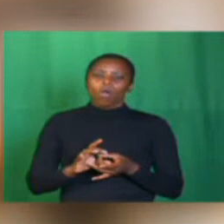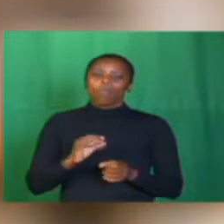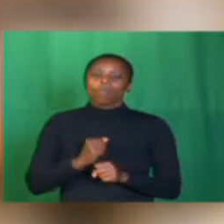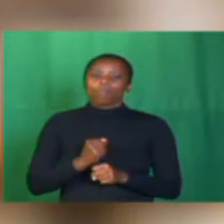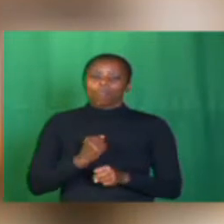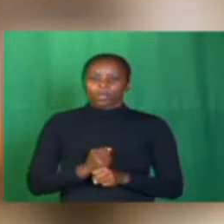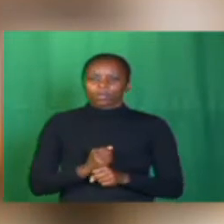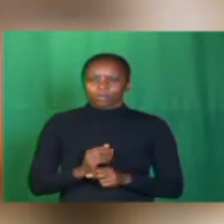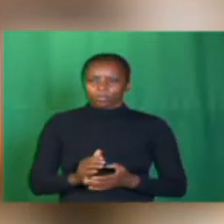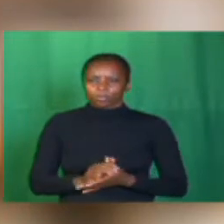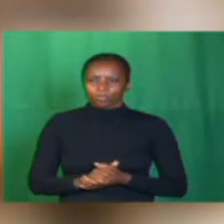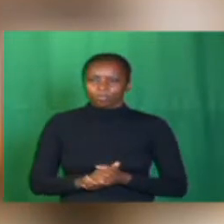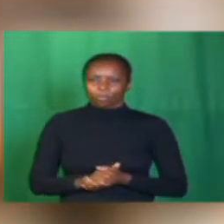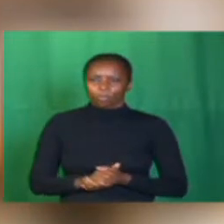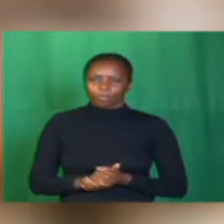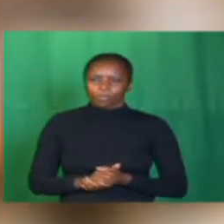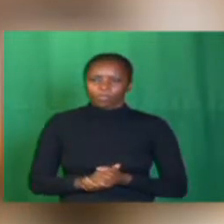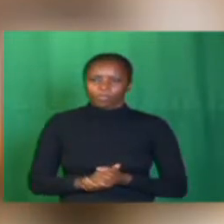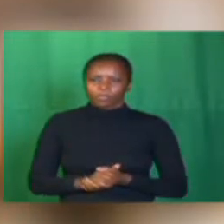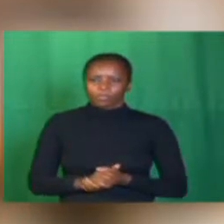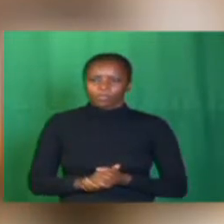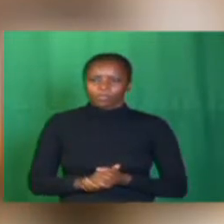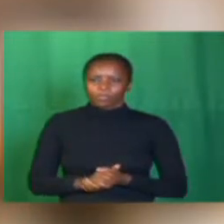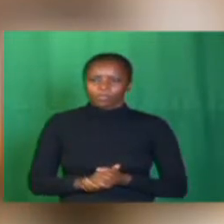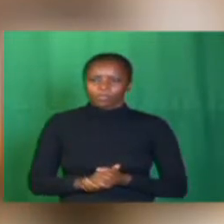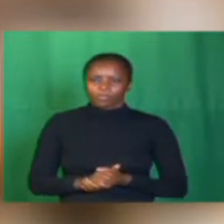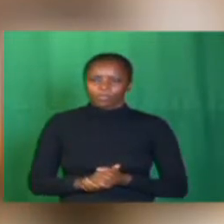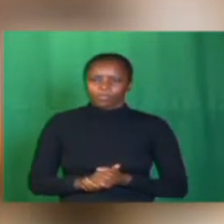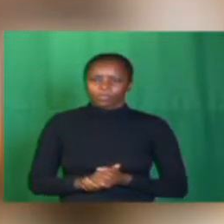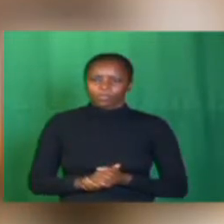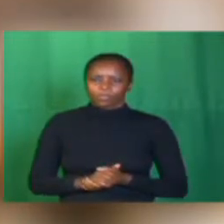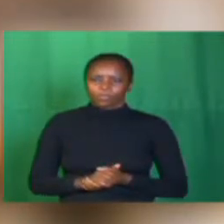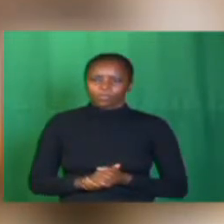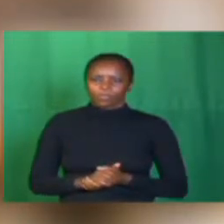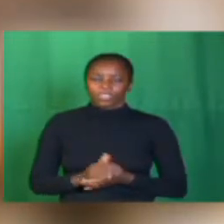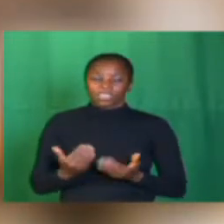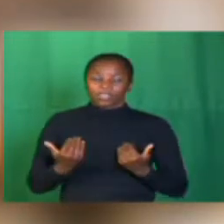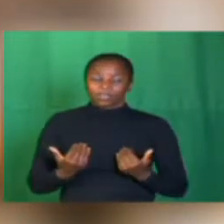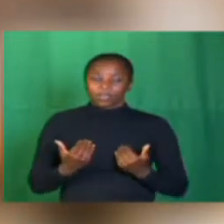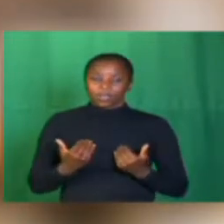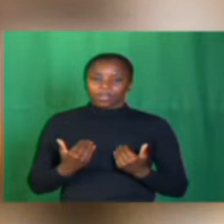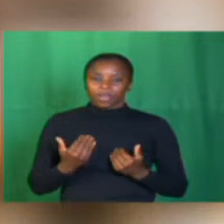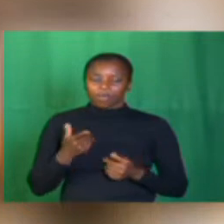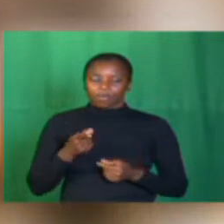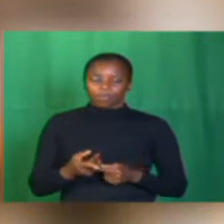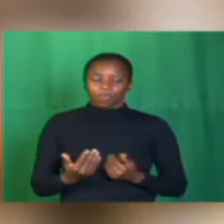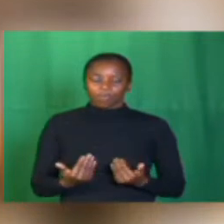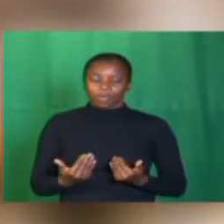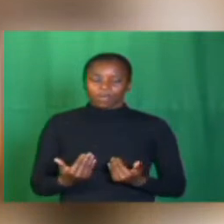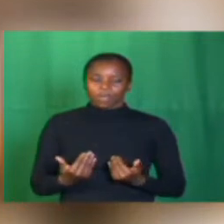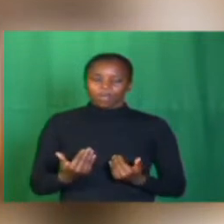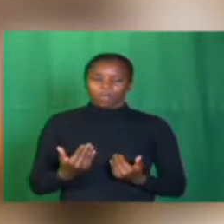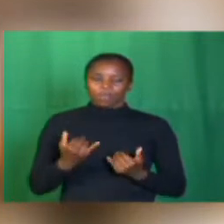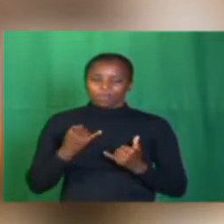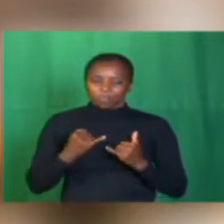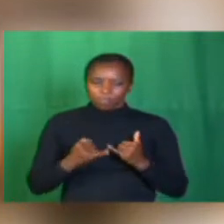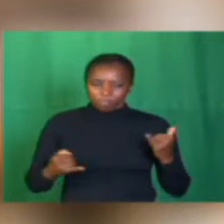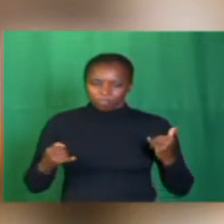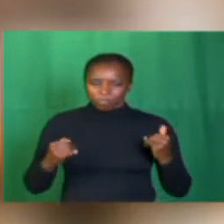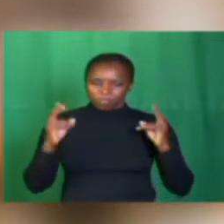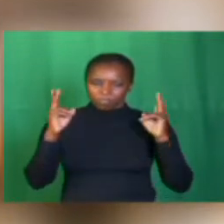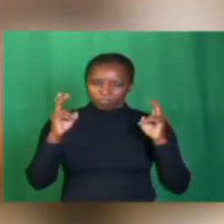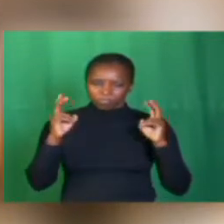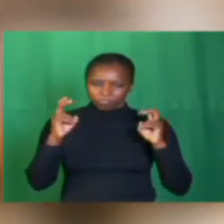at home. I think that will bring us to the end of our